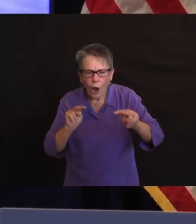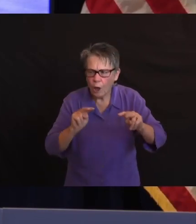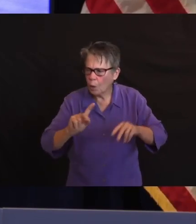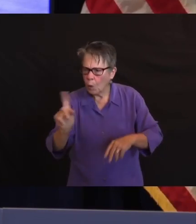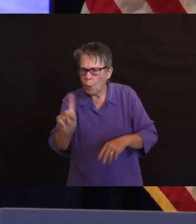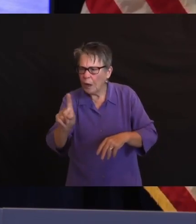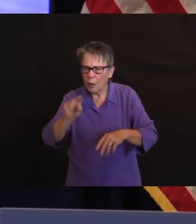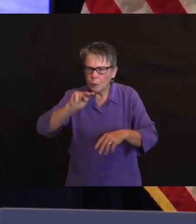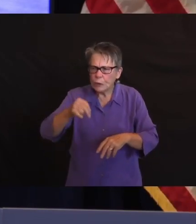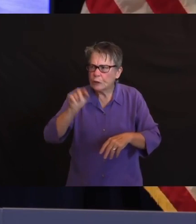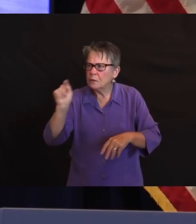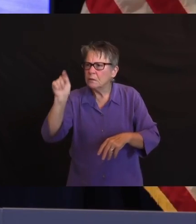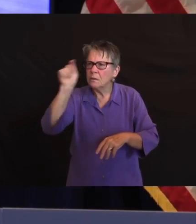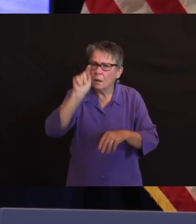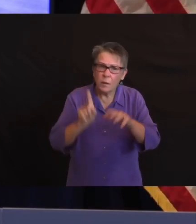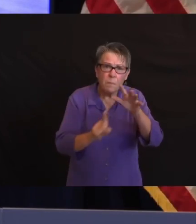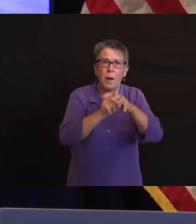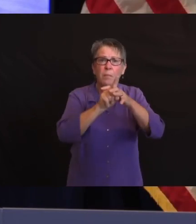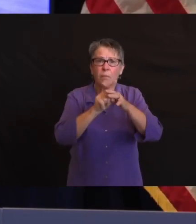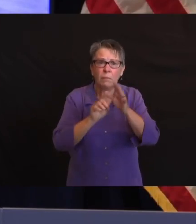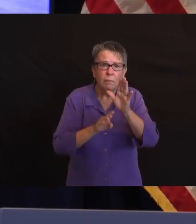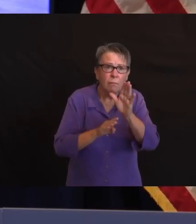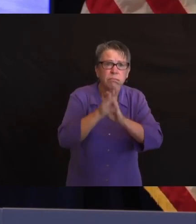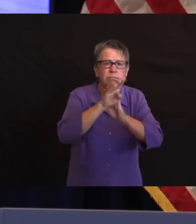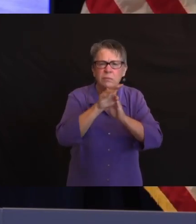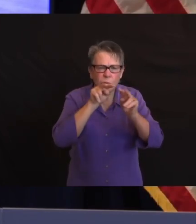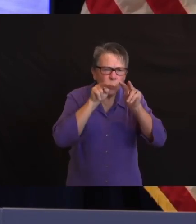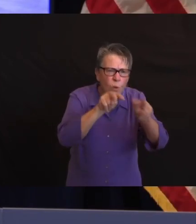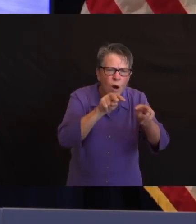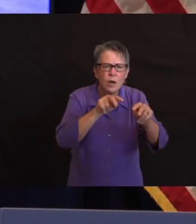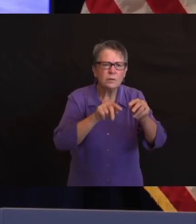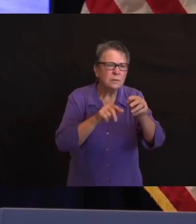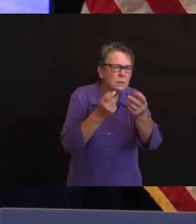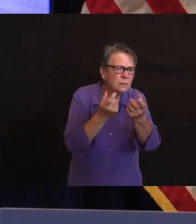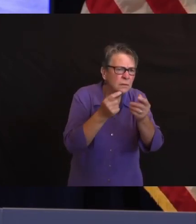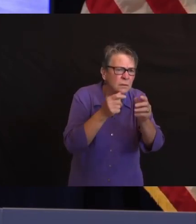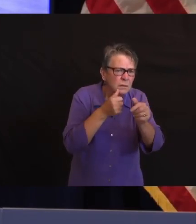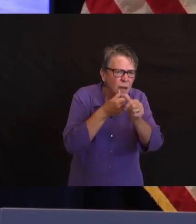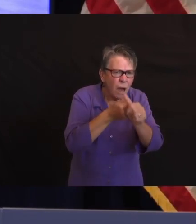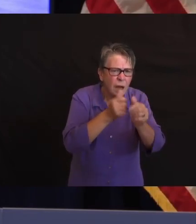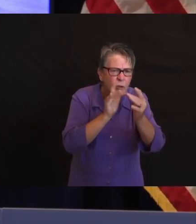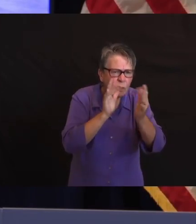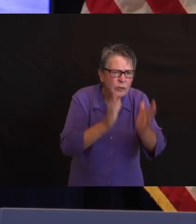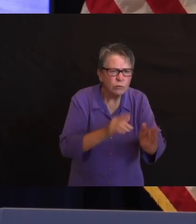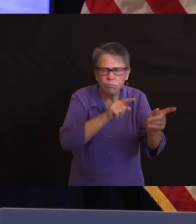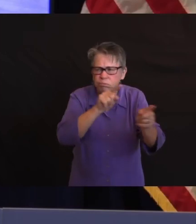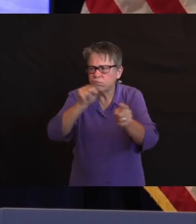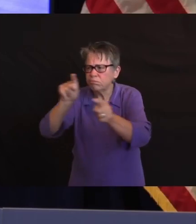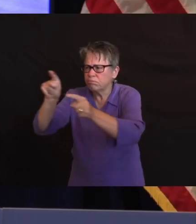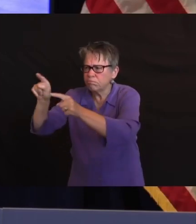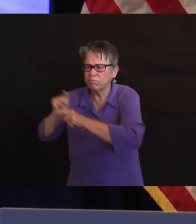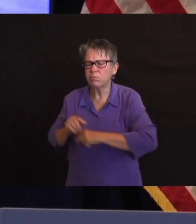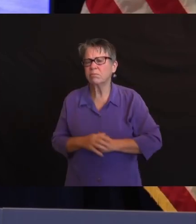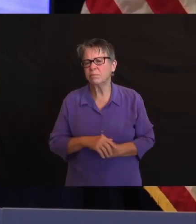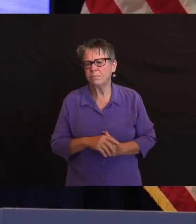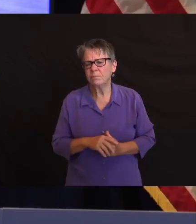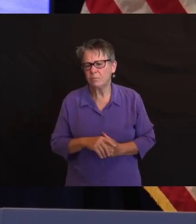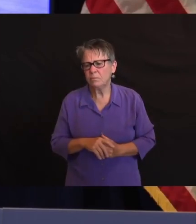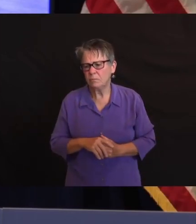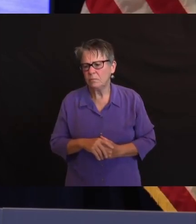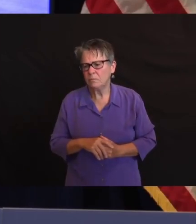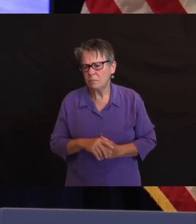the overall CDC surveillance, the agency has been working to estimate the percentage of those in the